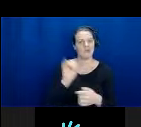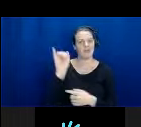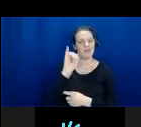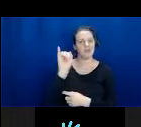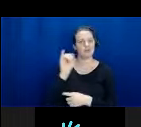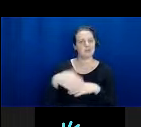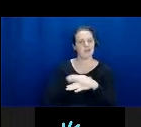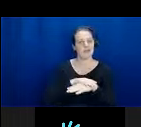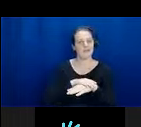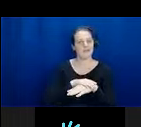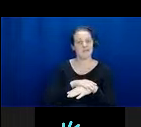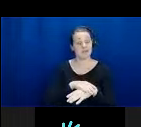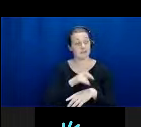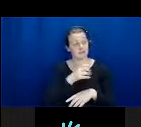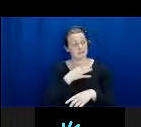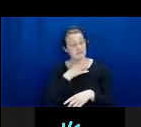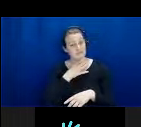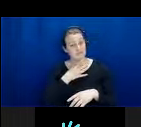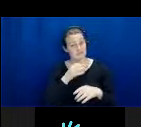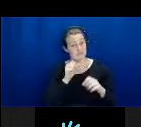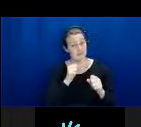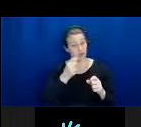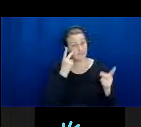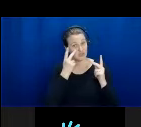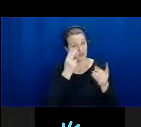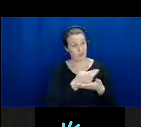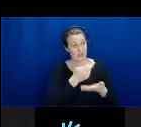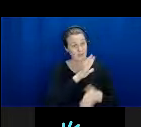general, does insurance cover for vision rehab appointments?